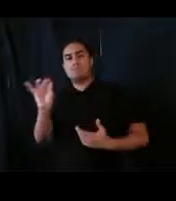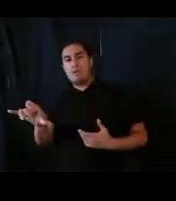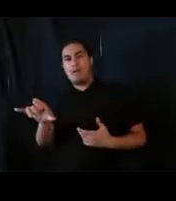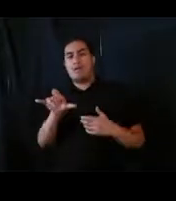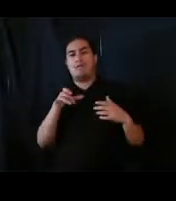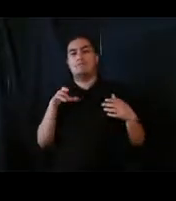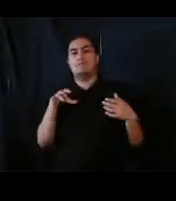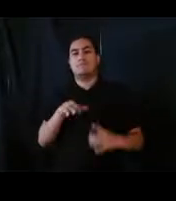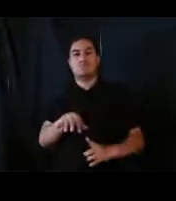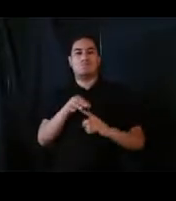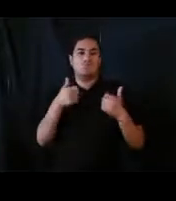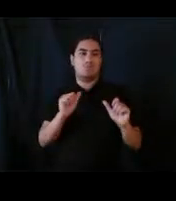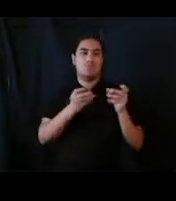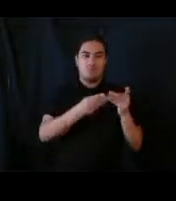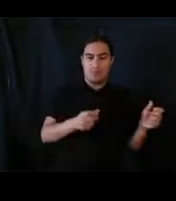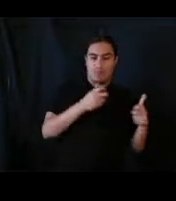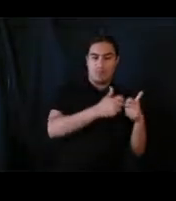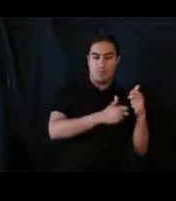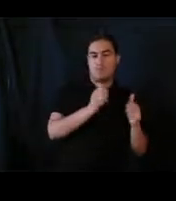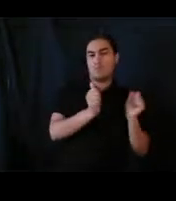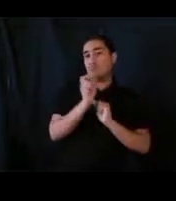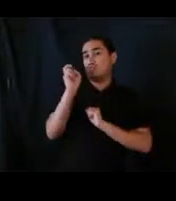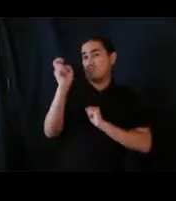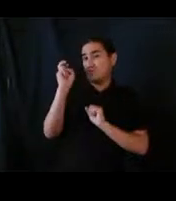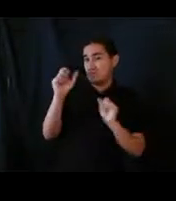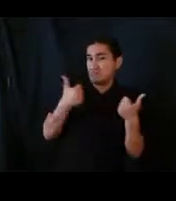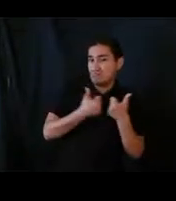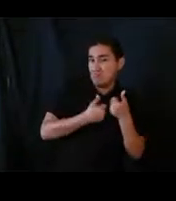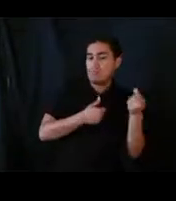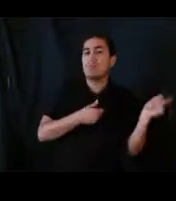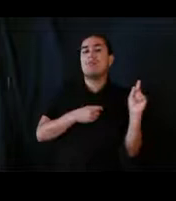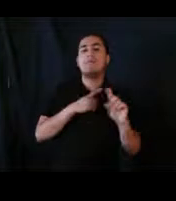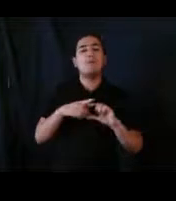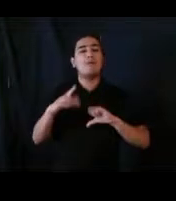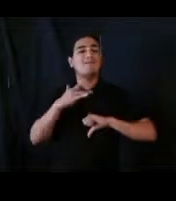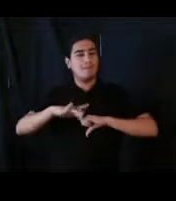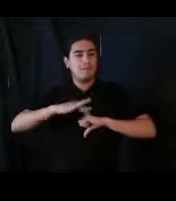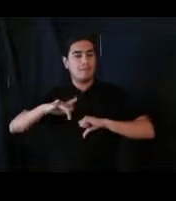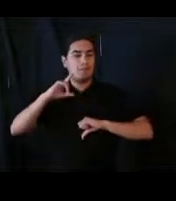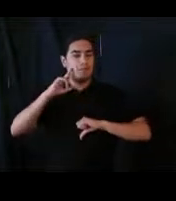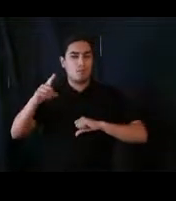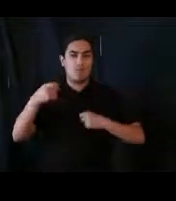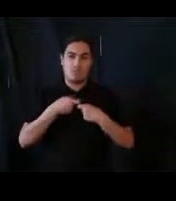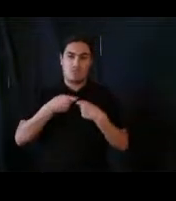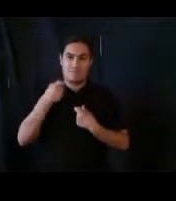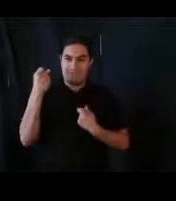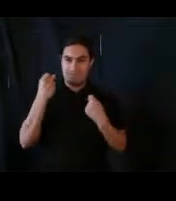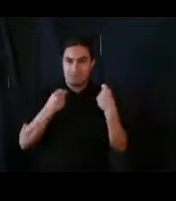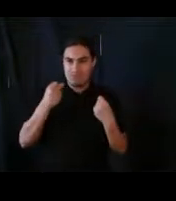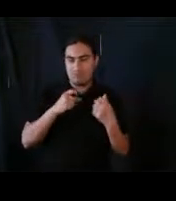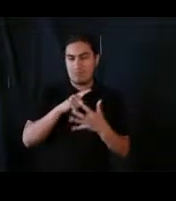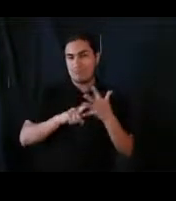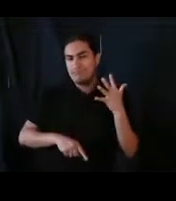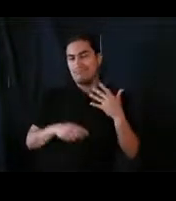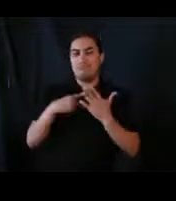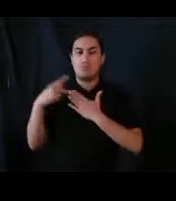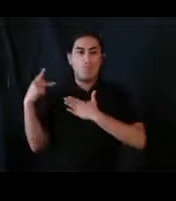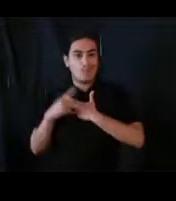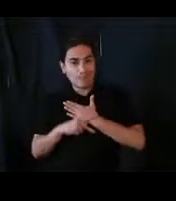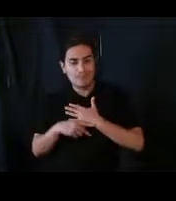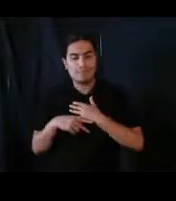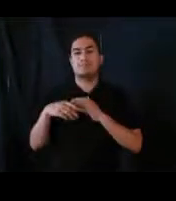the things we're trying to solve here which is transportation challenges but the availability of electronic vehicles and programs